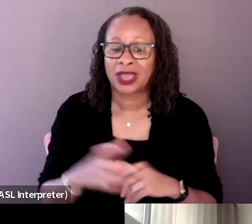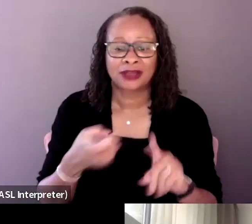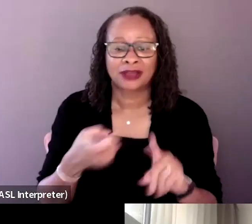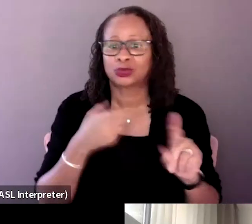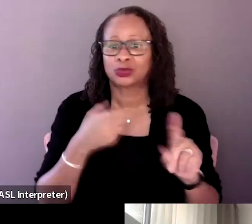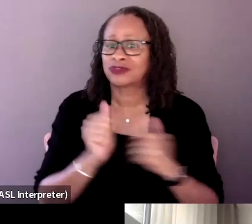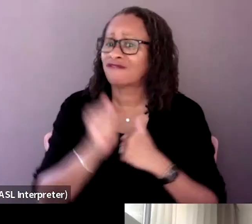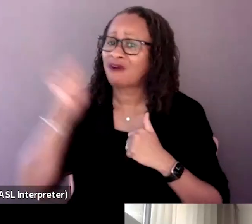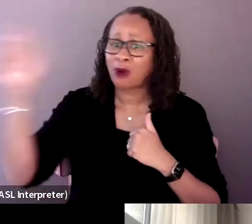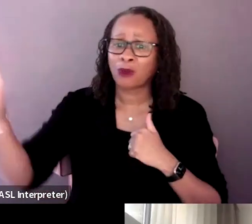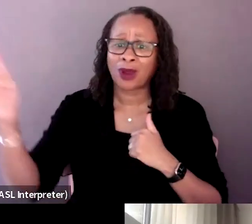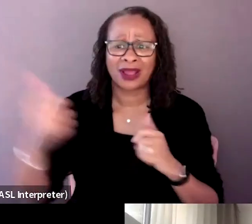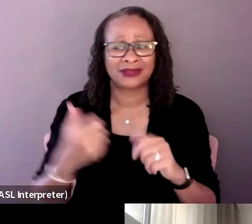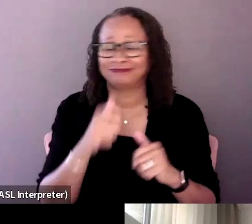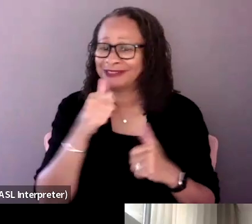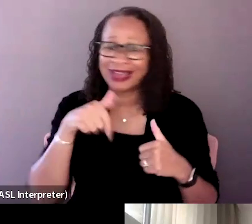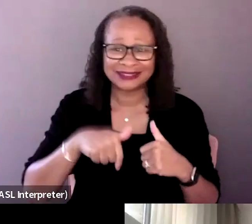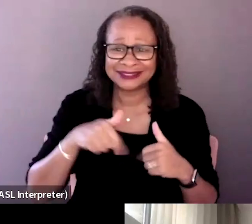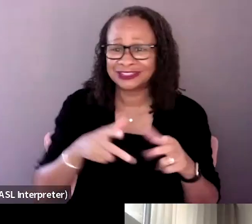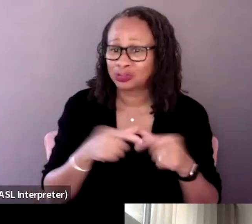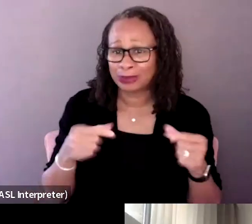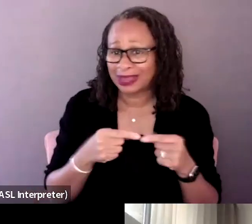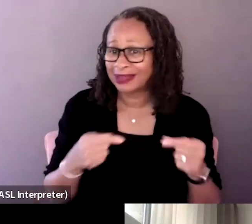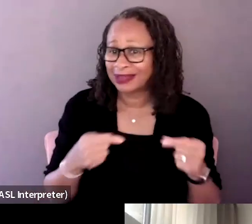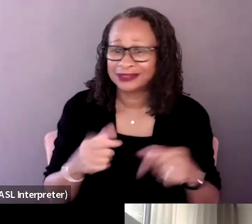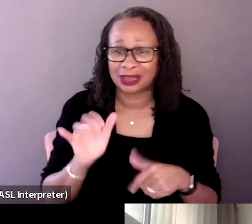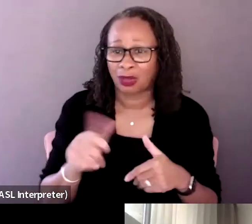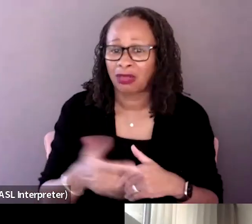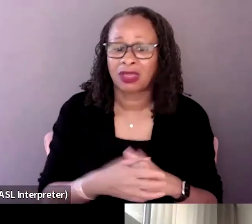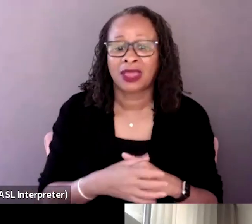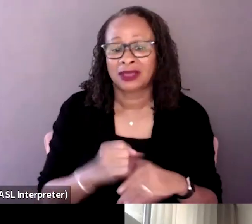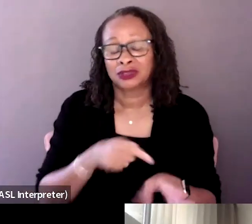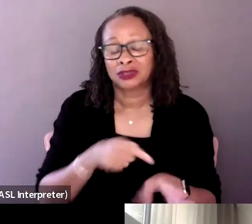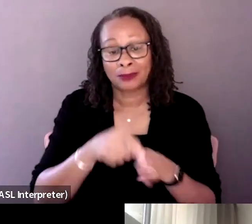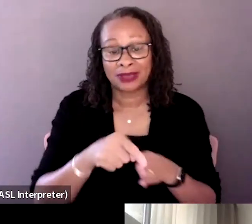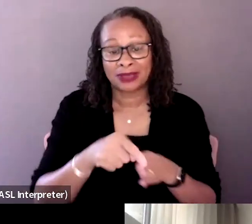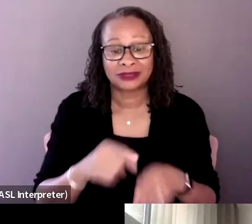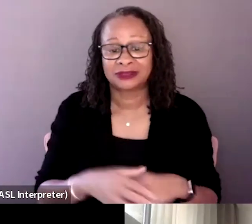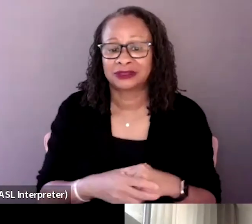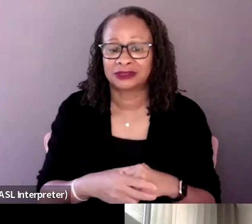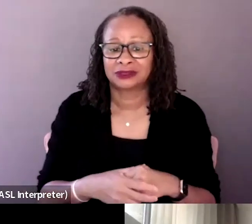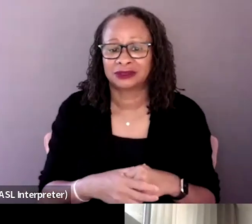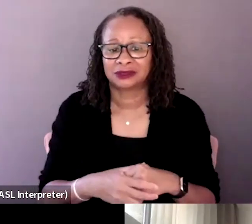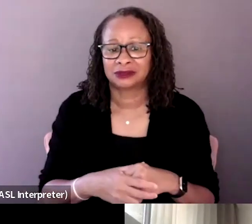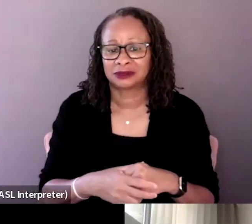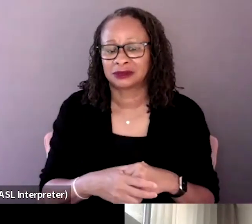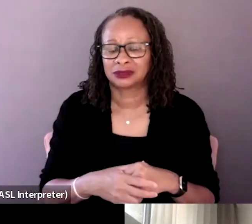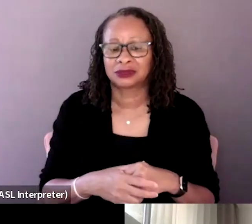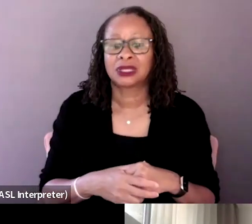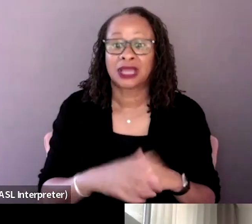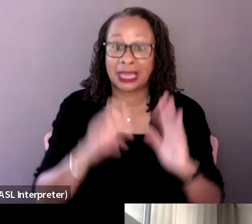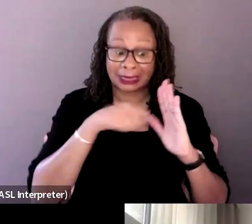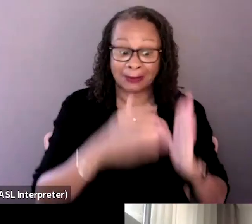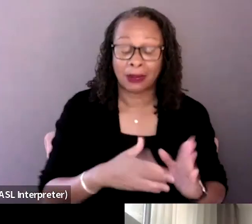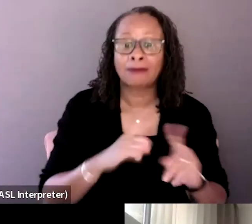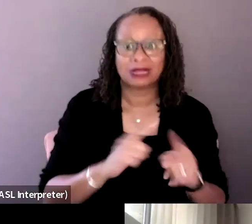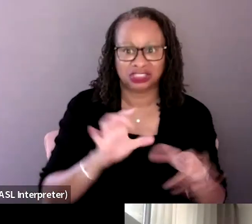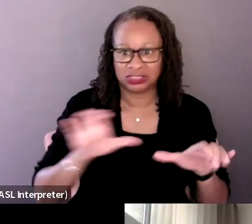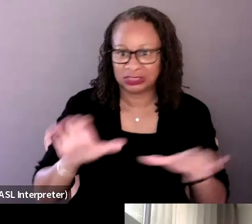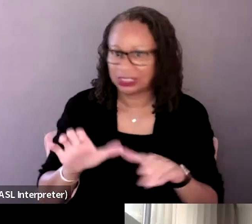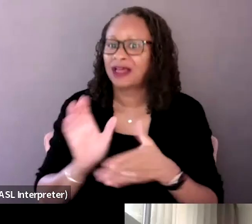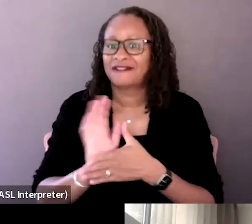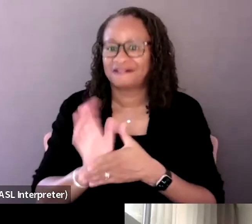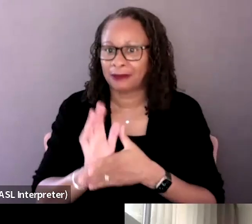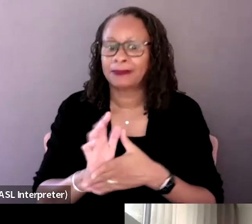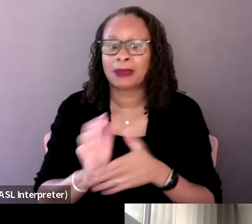away, from Japan. So mainly she wasn't a cameraman, but she filmed most